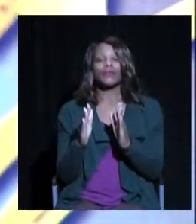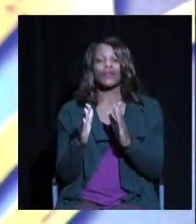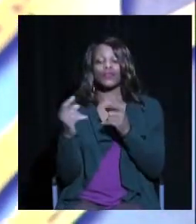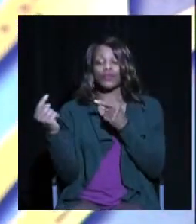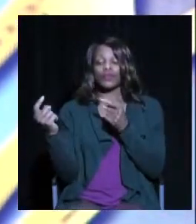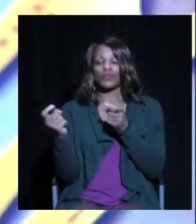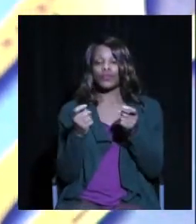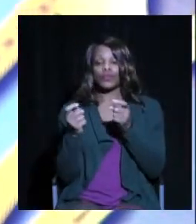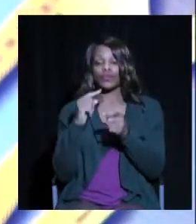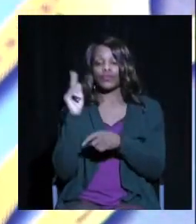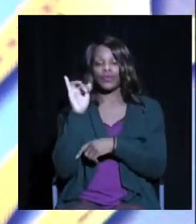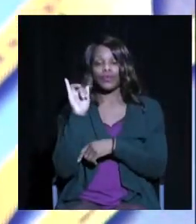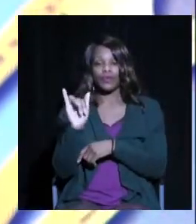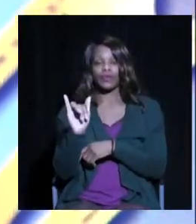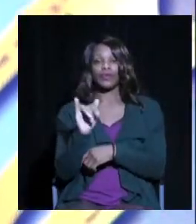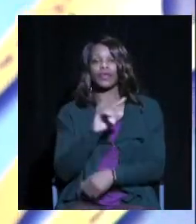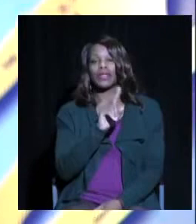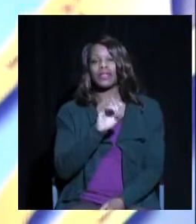forever.